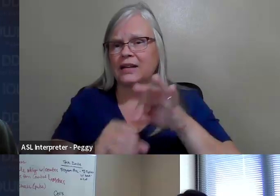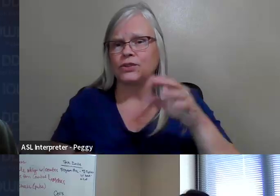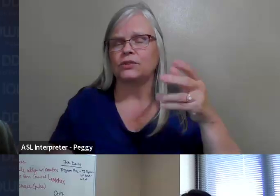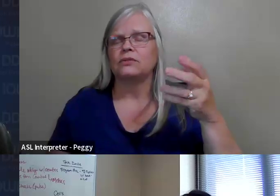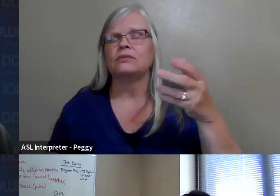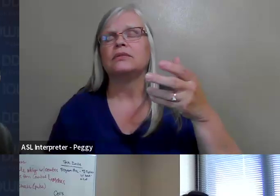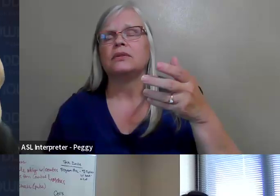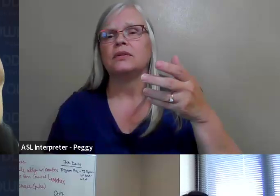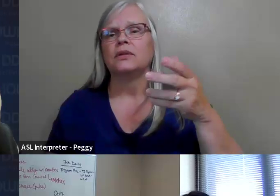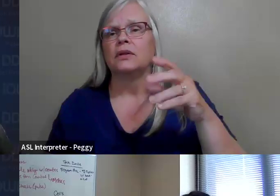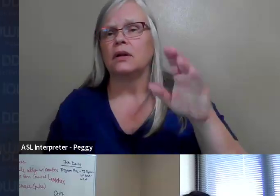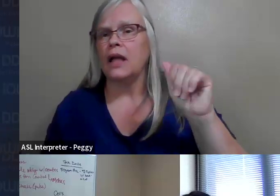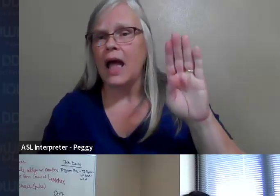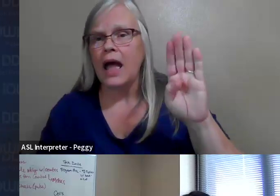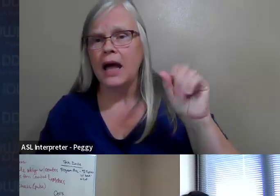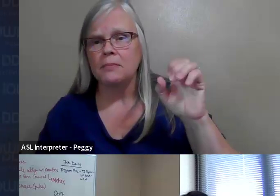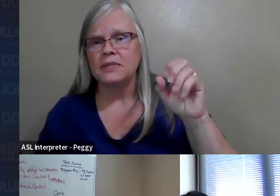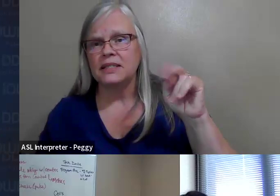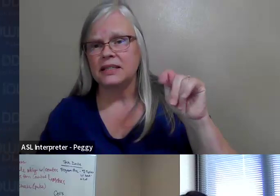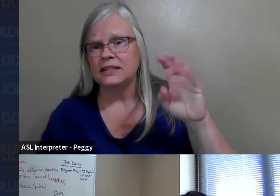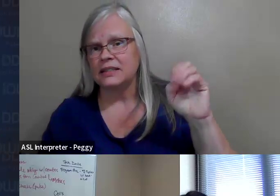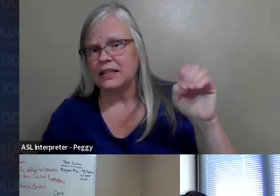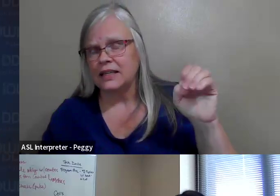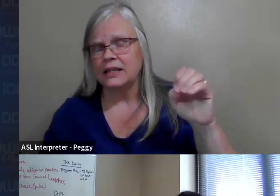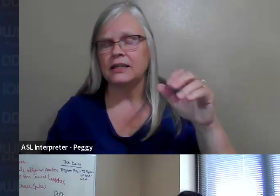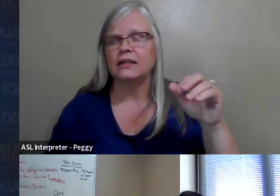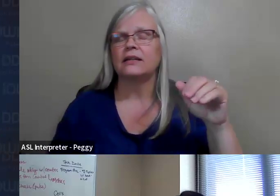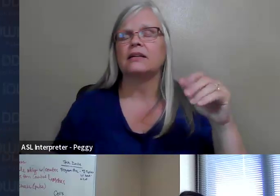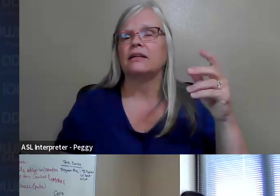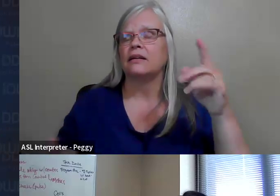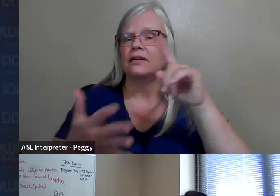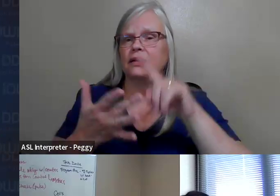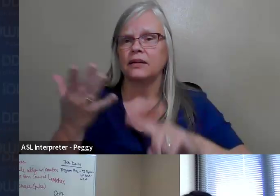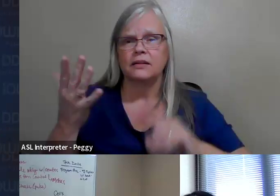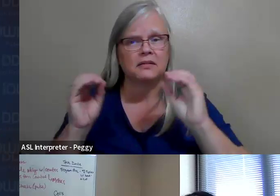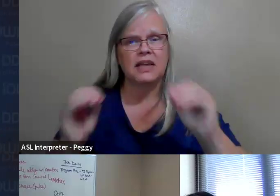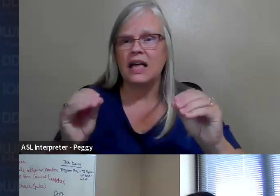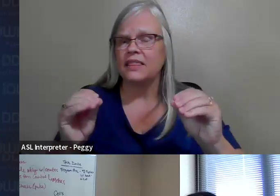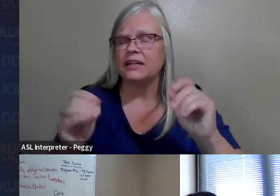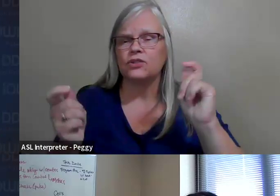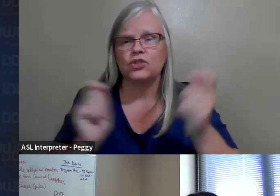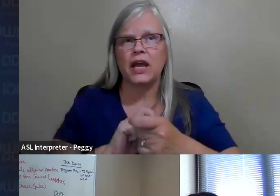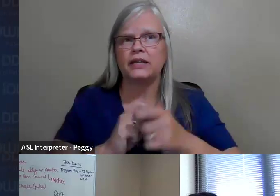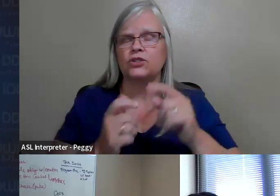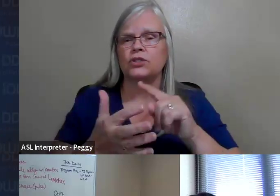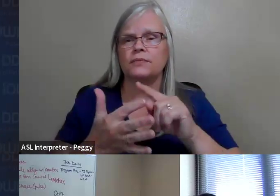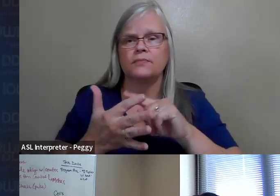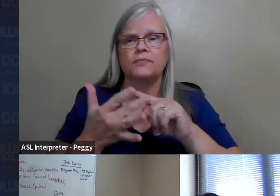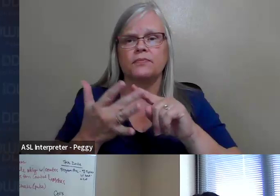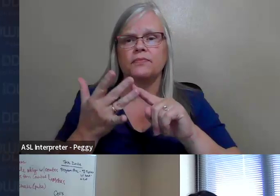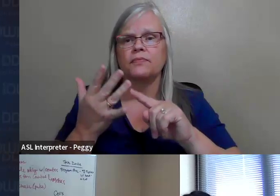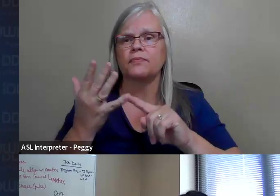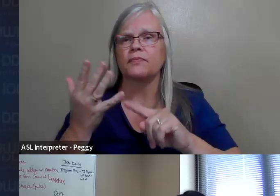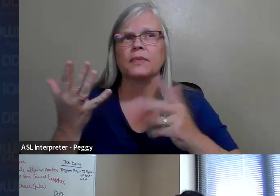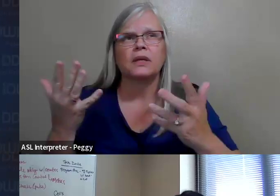absentee. Ballots get mailed out at the same time. None of that changed. So I